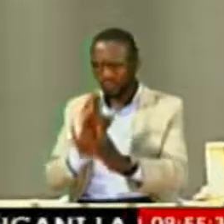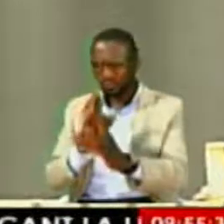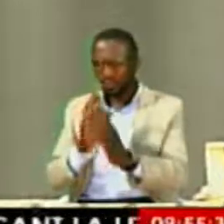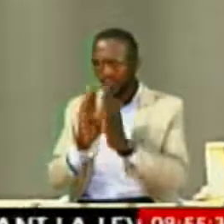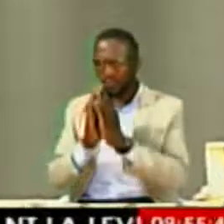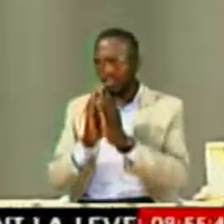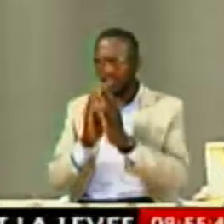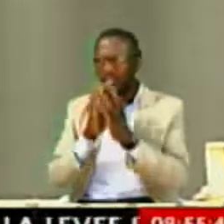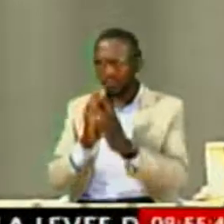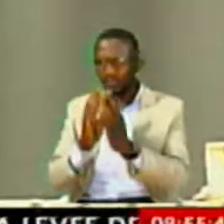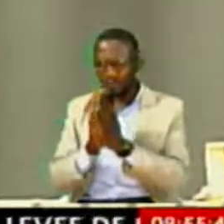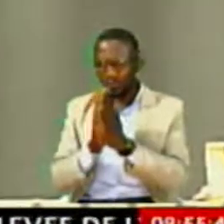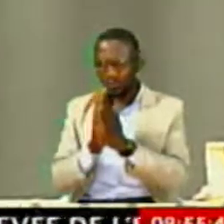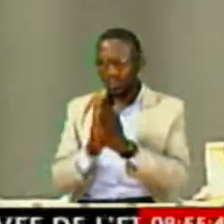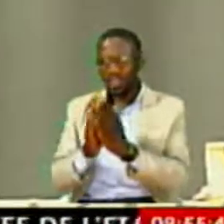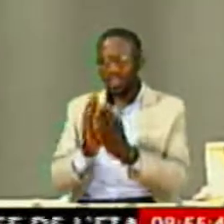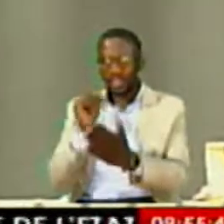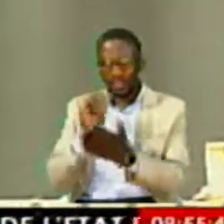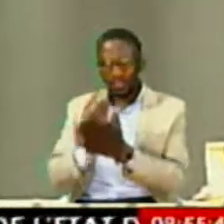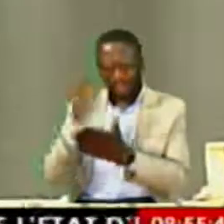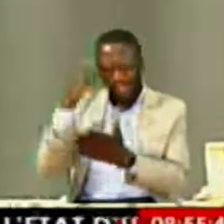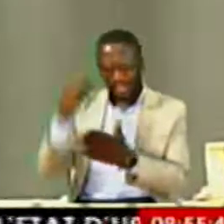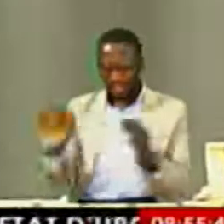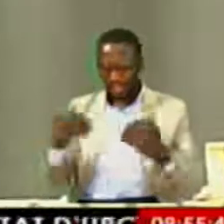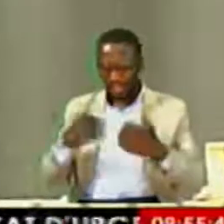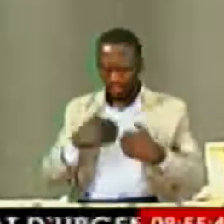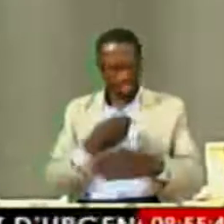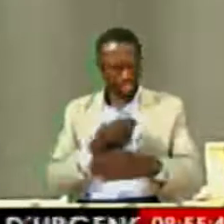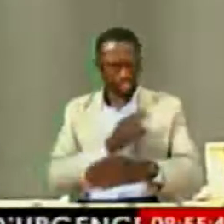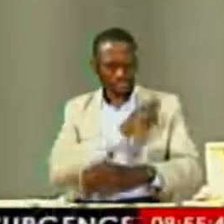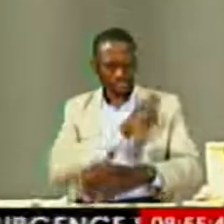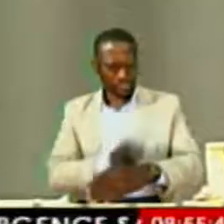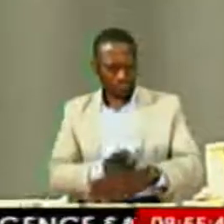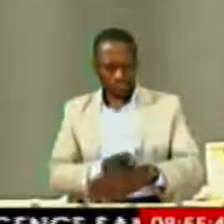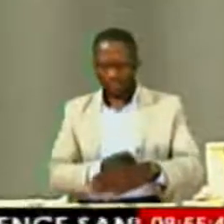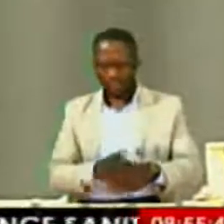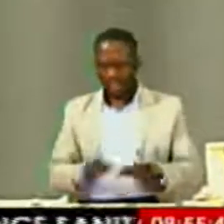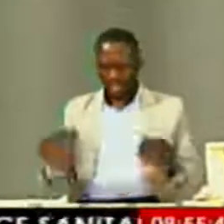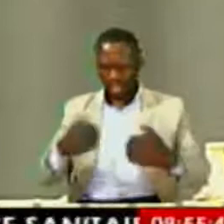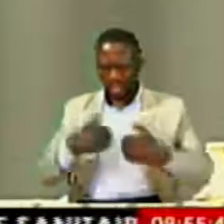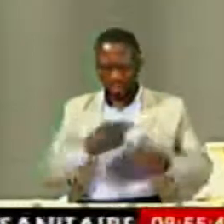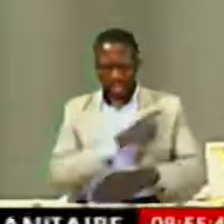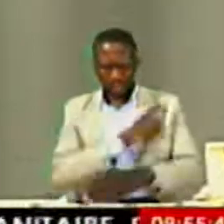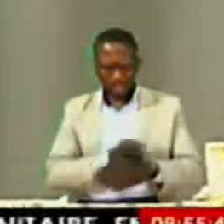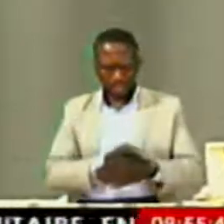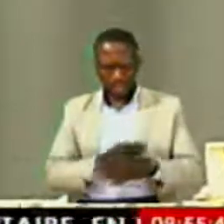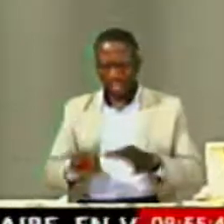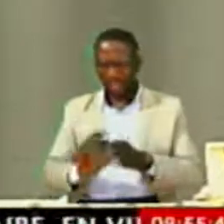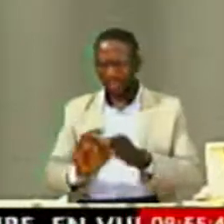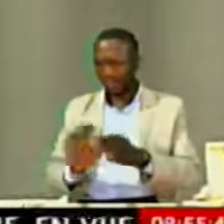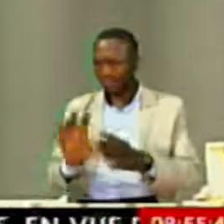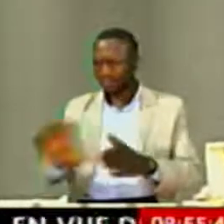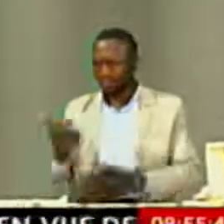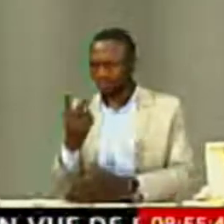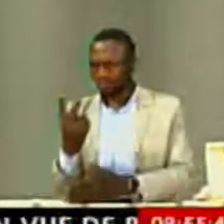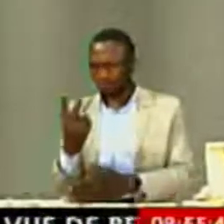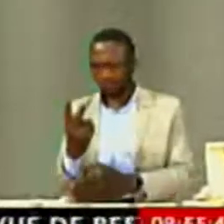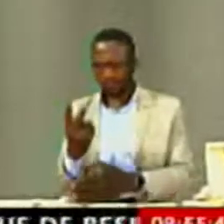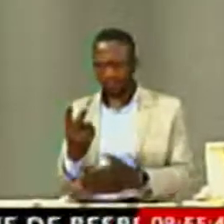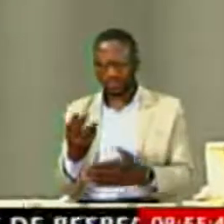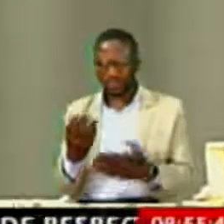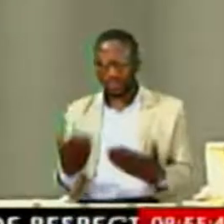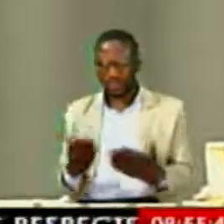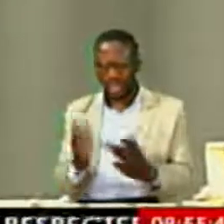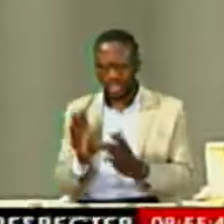Rebecca conceived. Elle avait conçu des jumeaux. And she had twins. La Bible nous dit ceci.